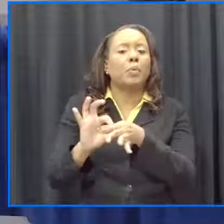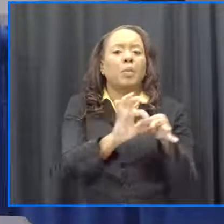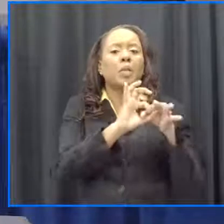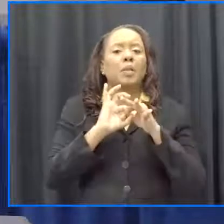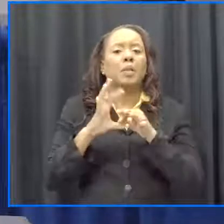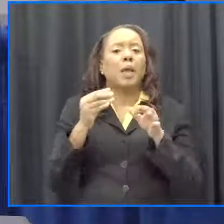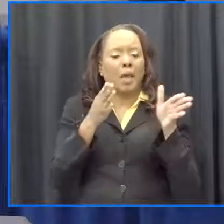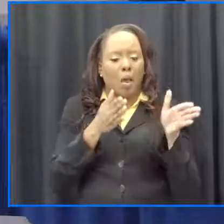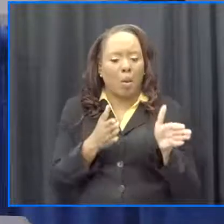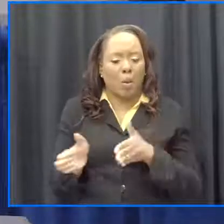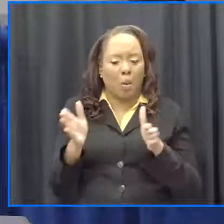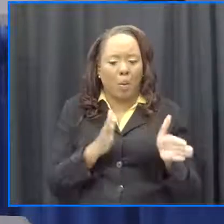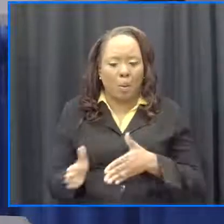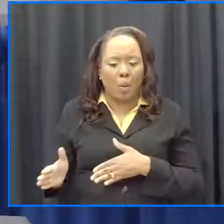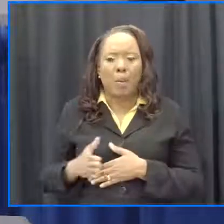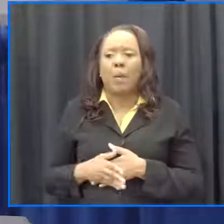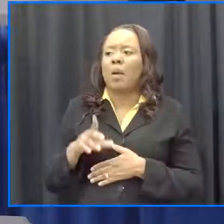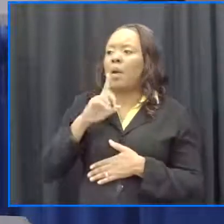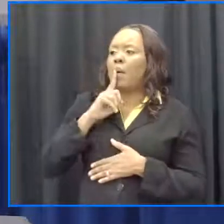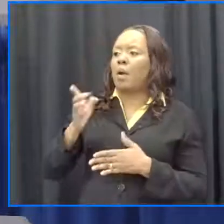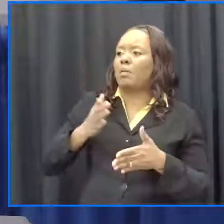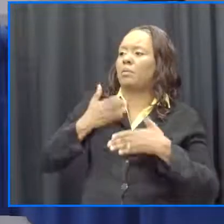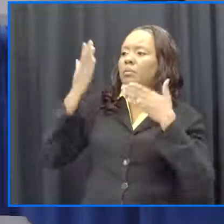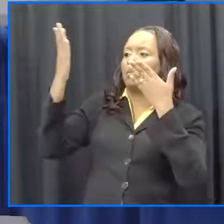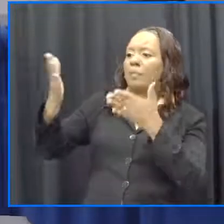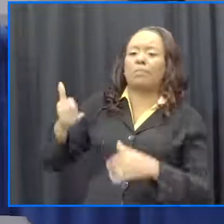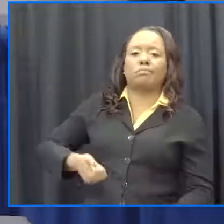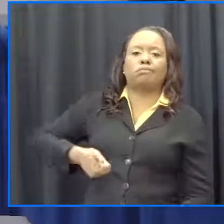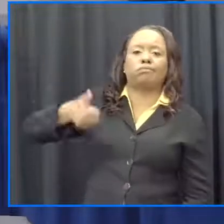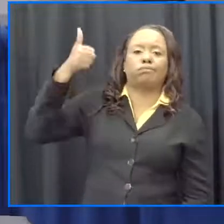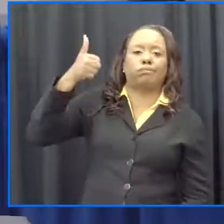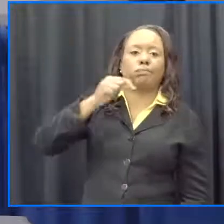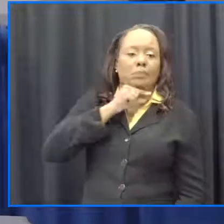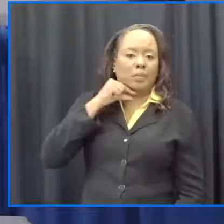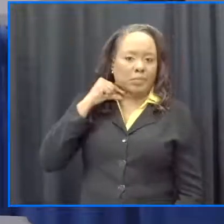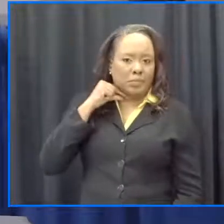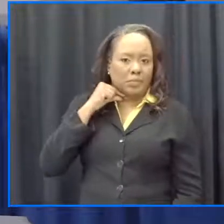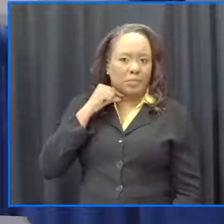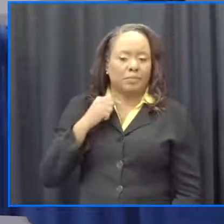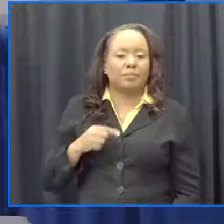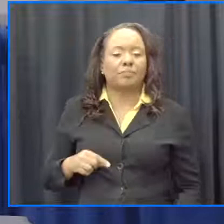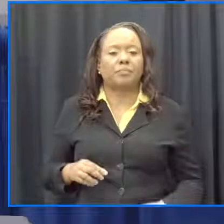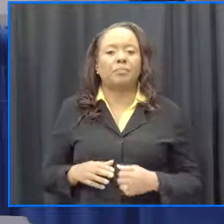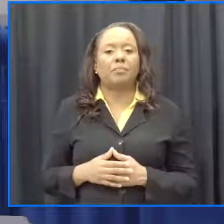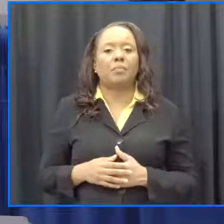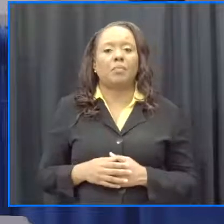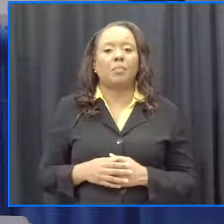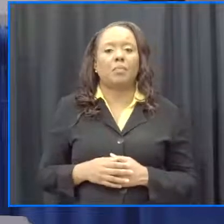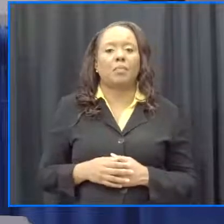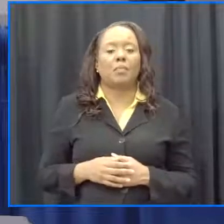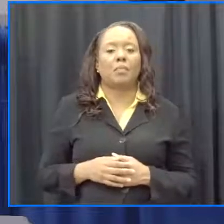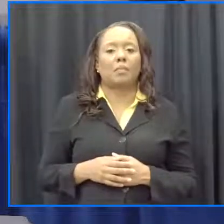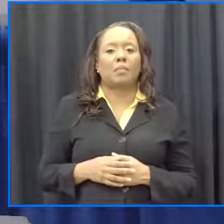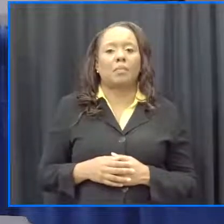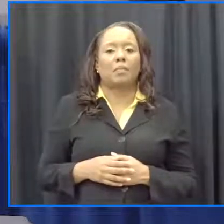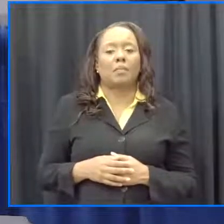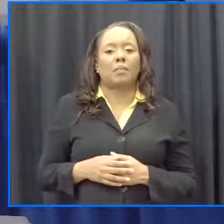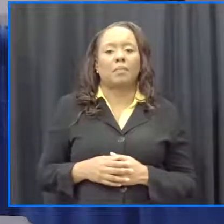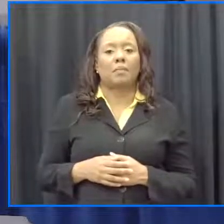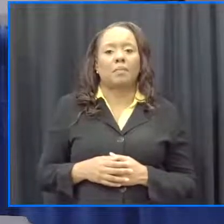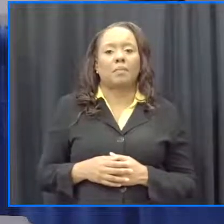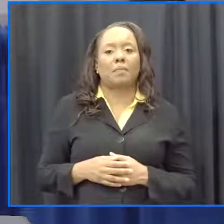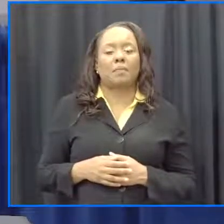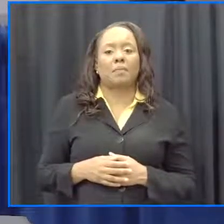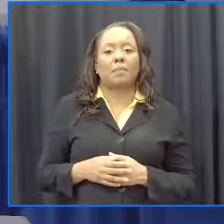which advises the Archbishop of Canterbury on matters within the Anglican community. Dr. Rogers has